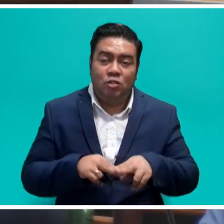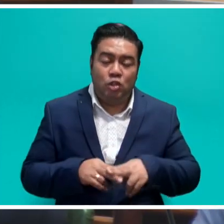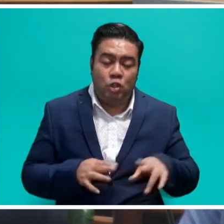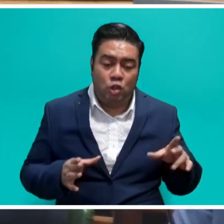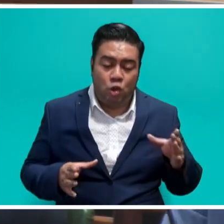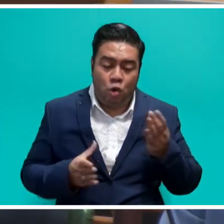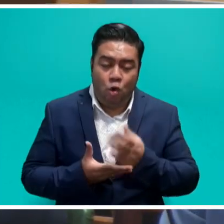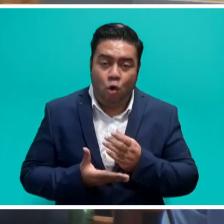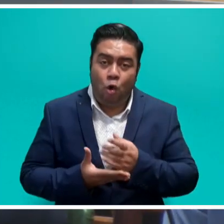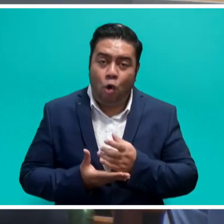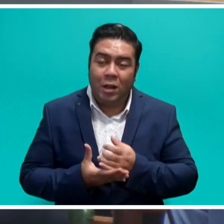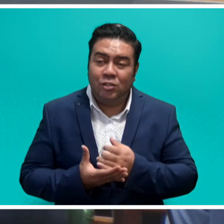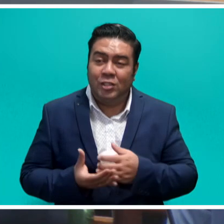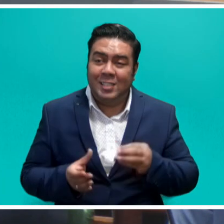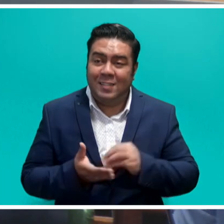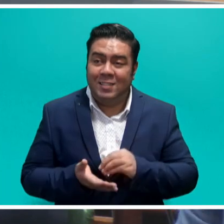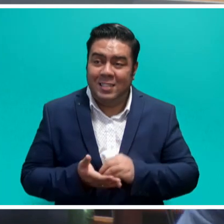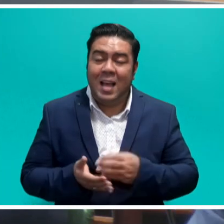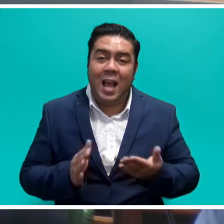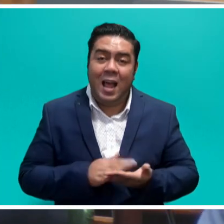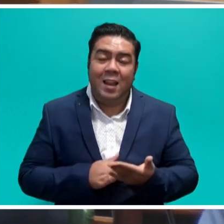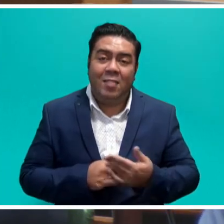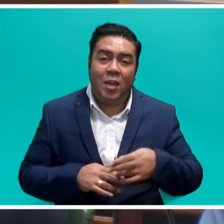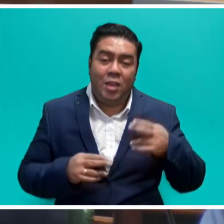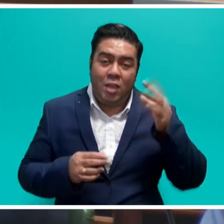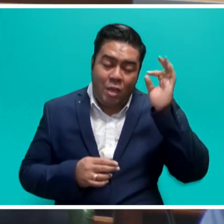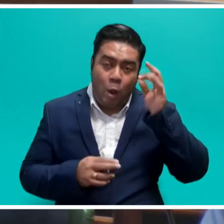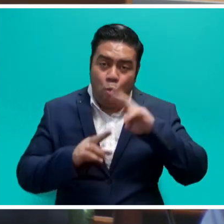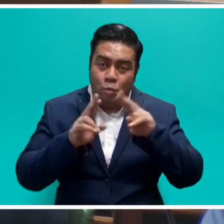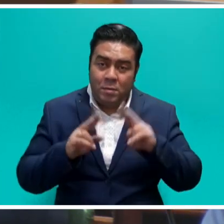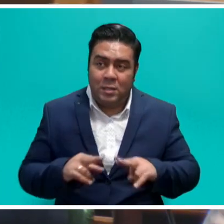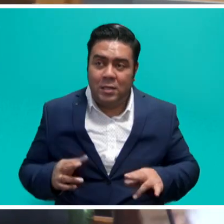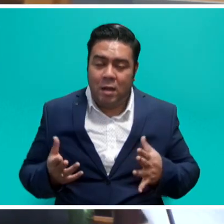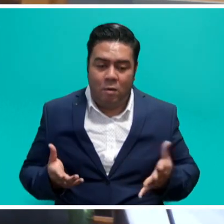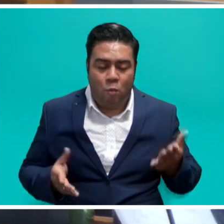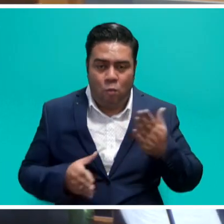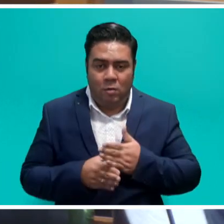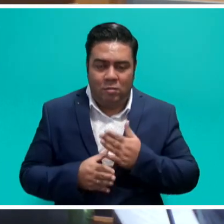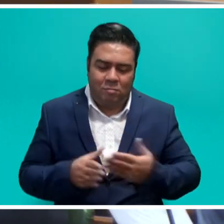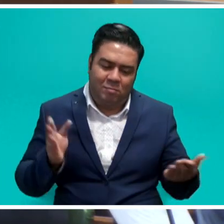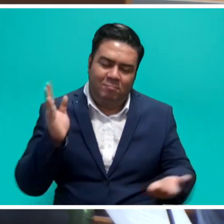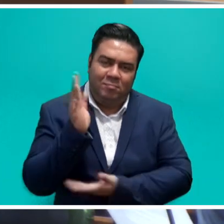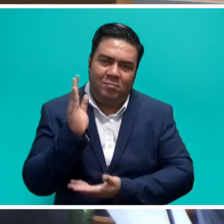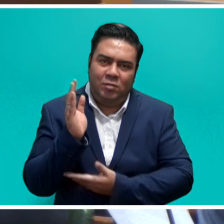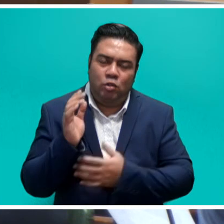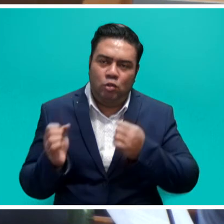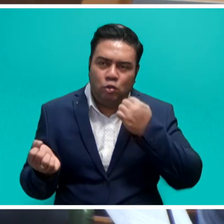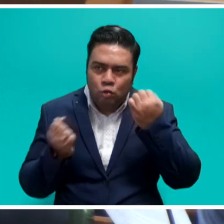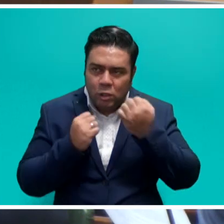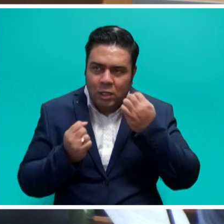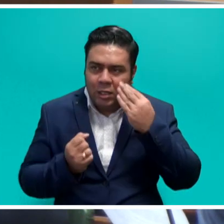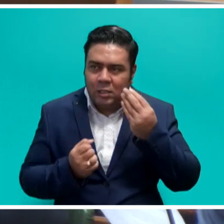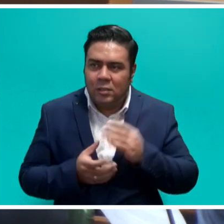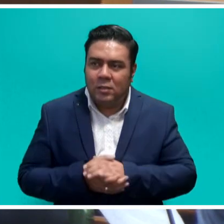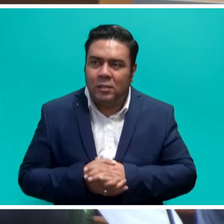from a memorandum of agreement under the Yellow Ribbon Project, engaging our inmates to harvest sugarcane, particularly in the hilly